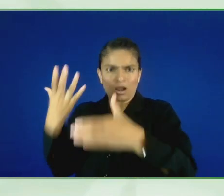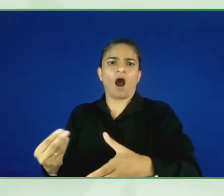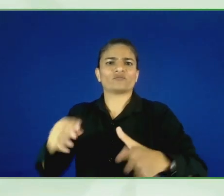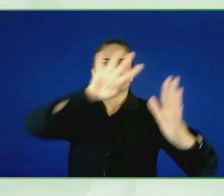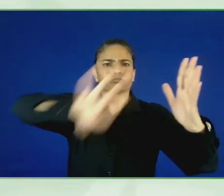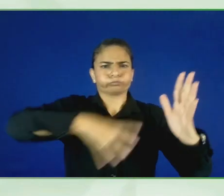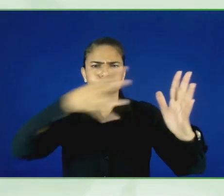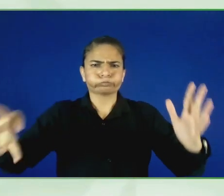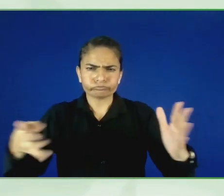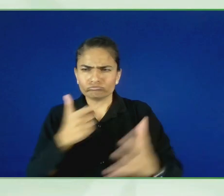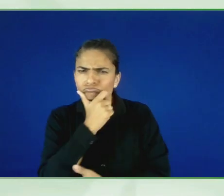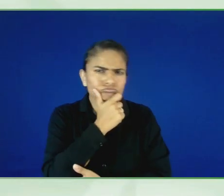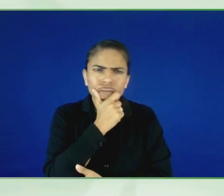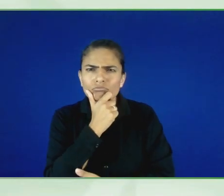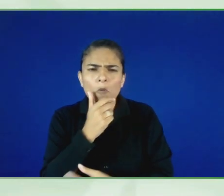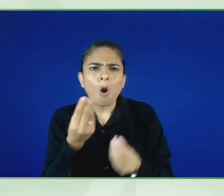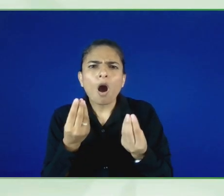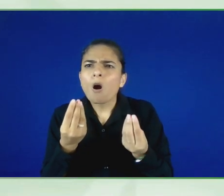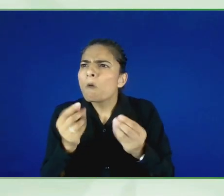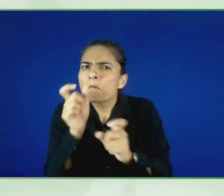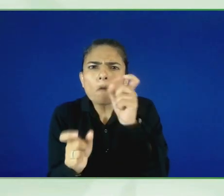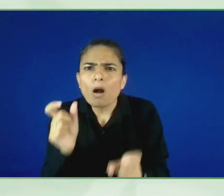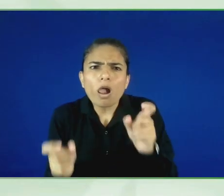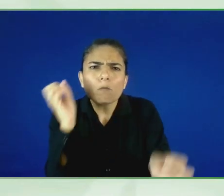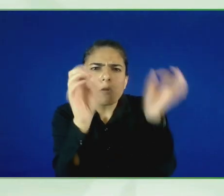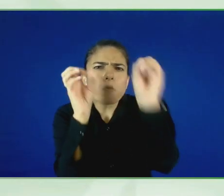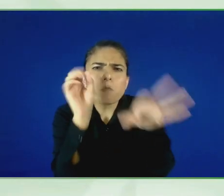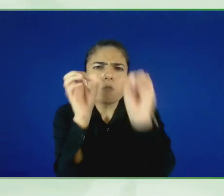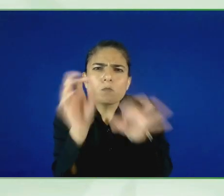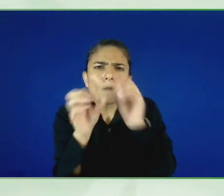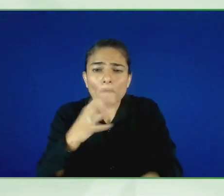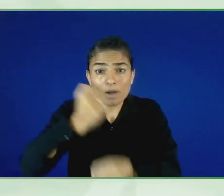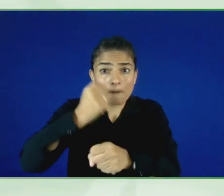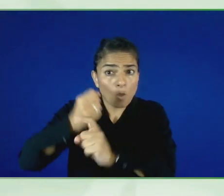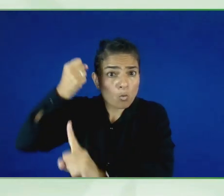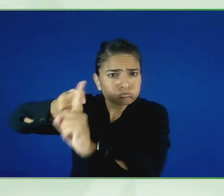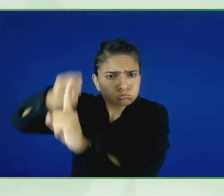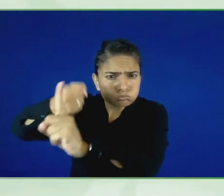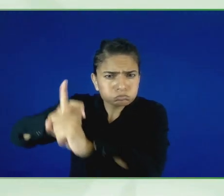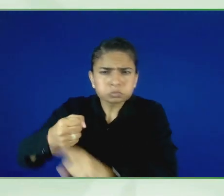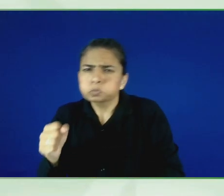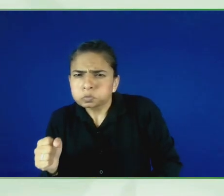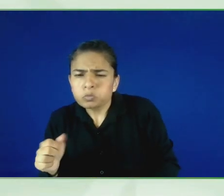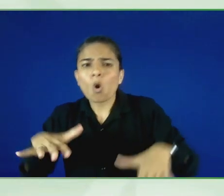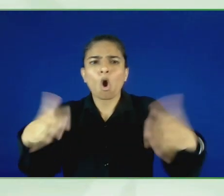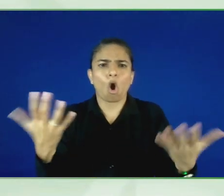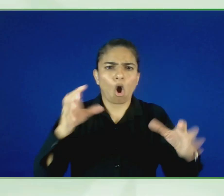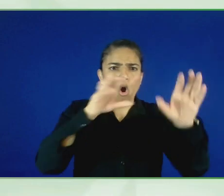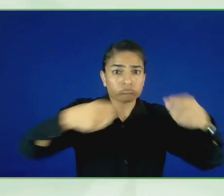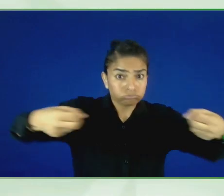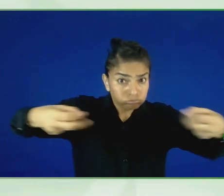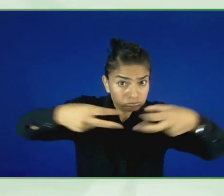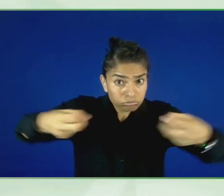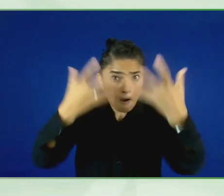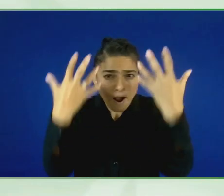who the culprits are that are forgetting to do it and going and politely reminding them. If it's for our